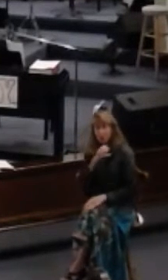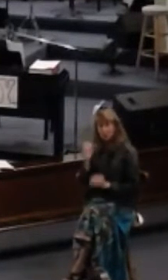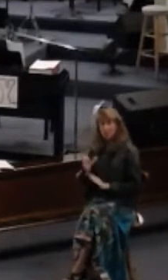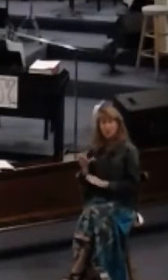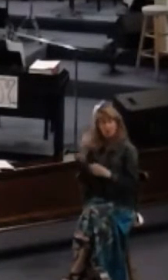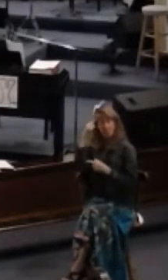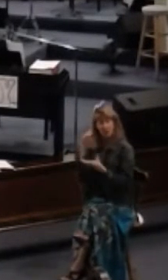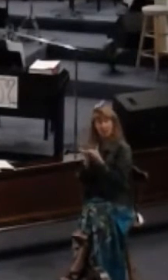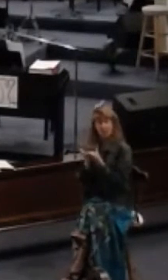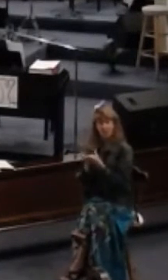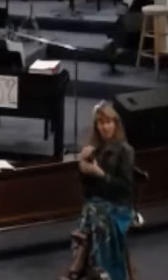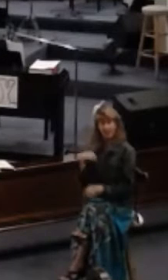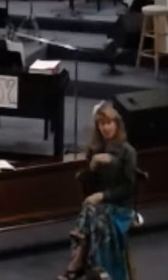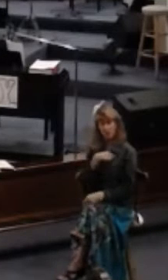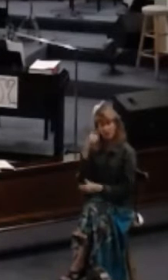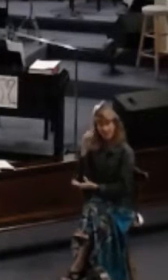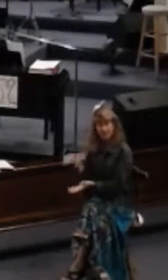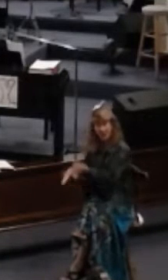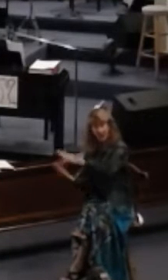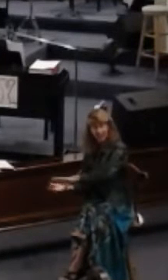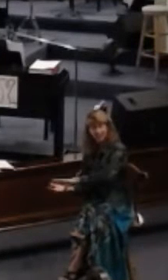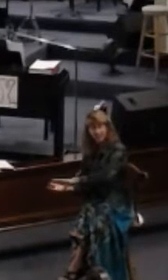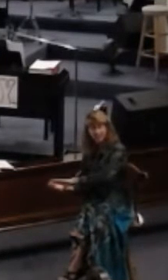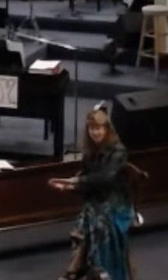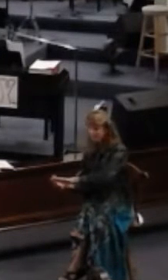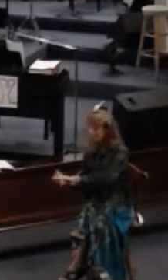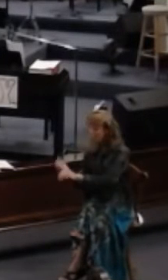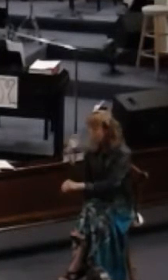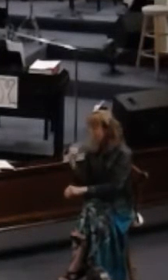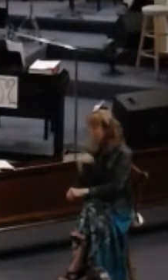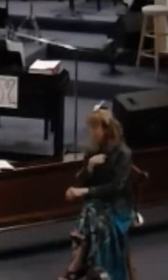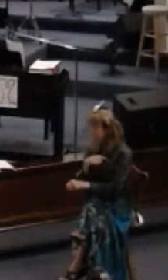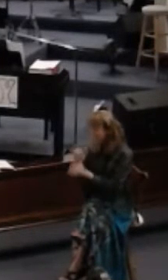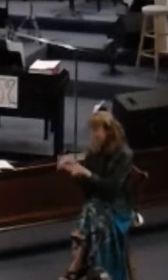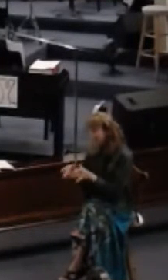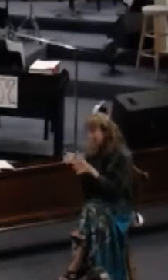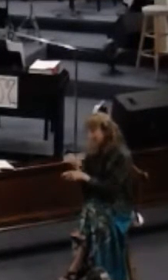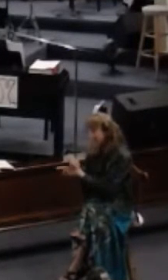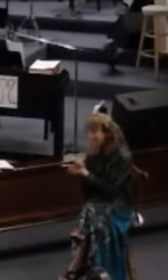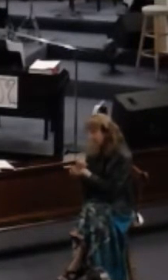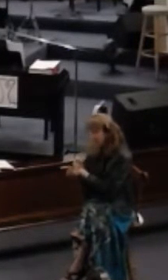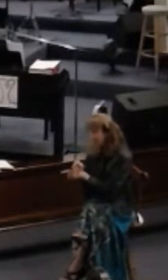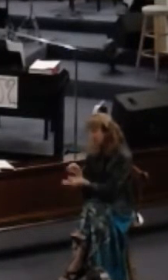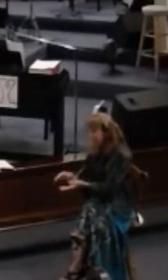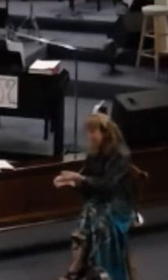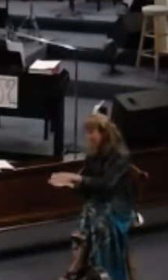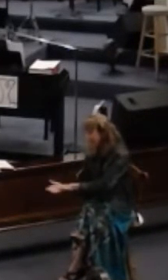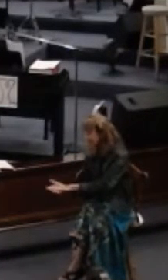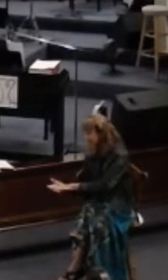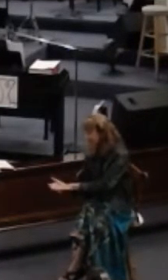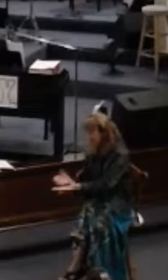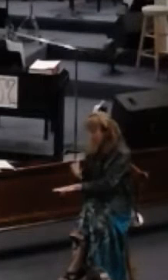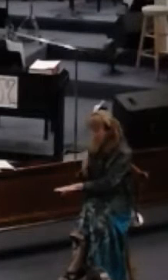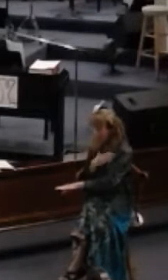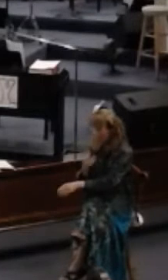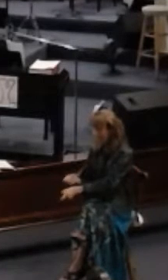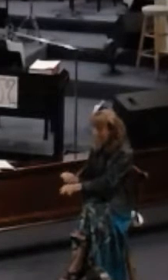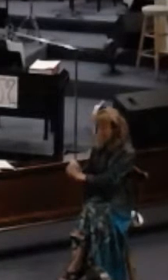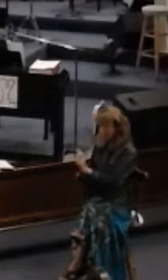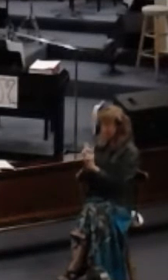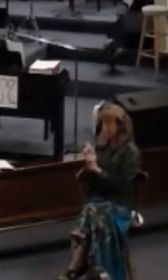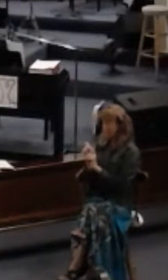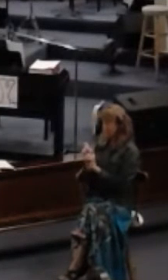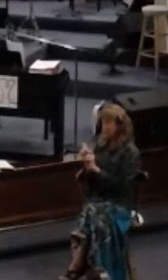they died from disease contracted while caring for the ill, the result for them would